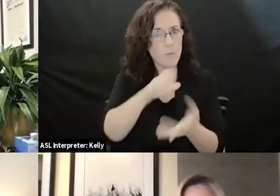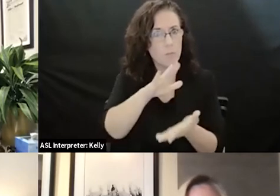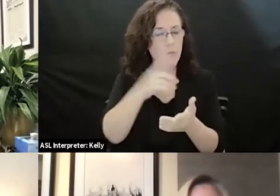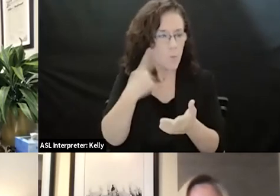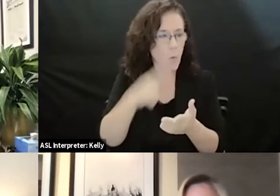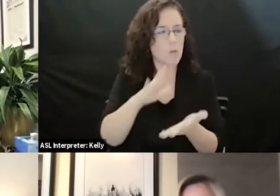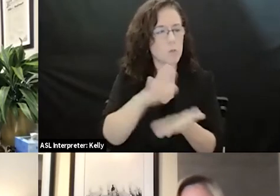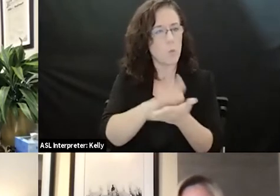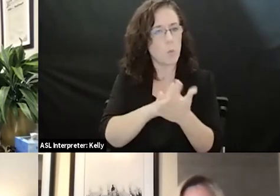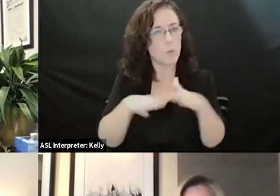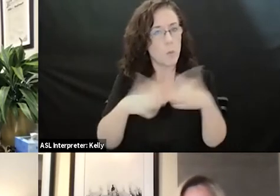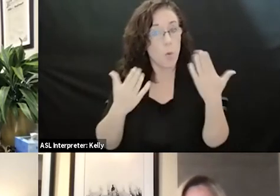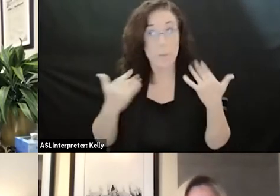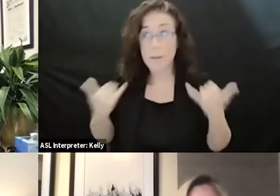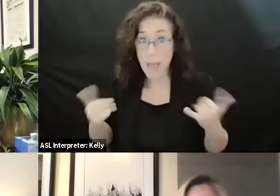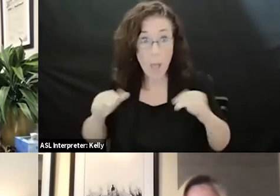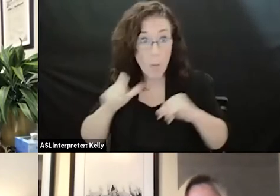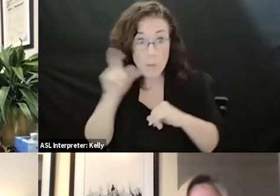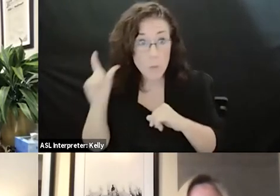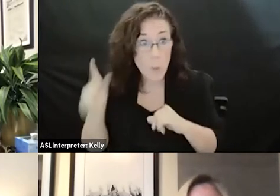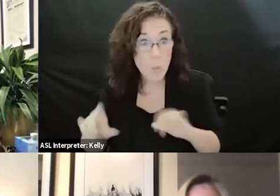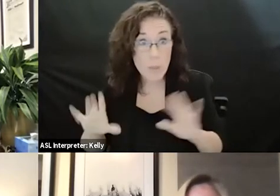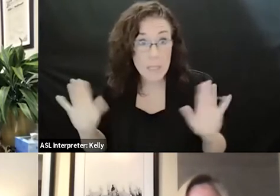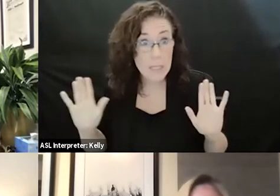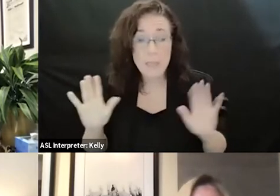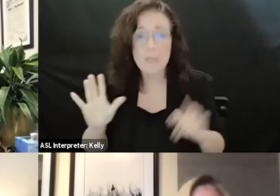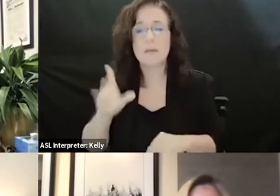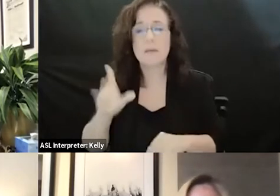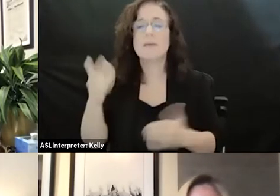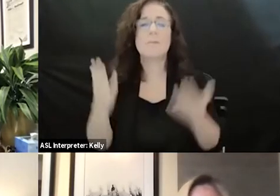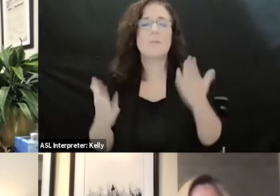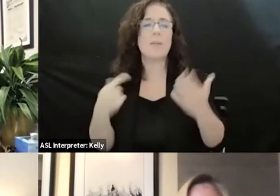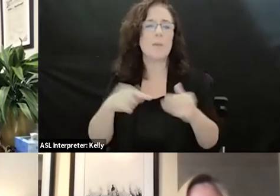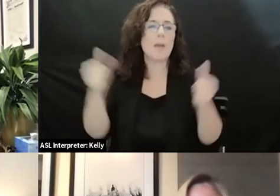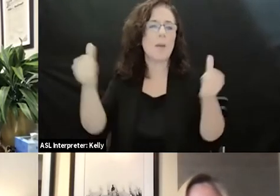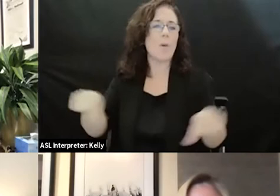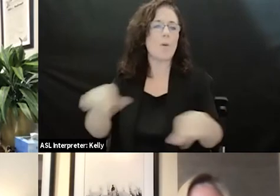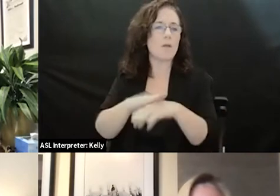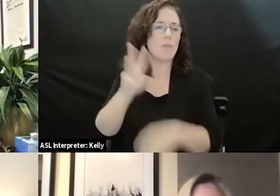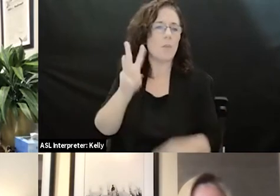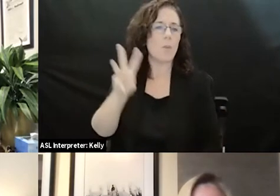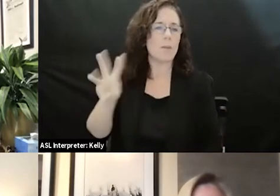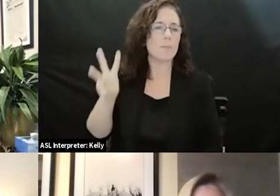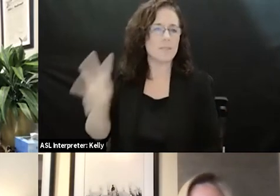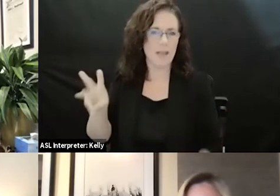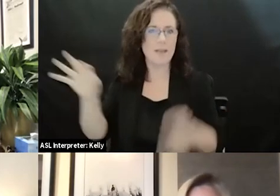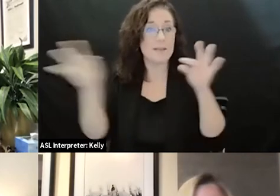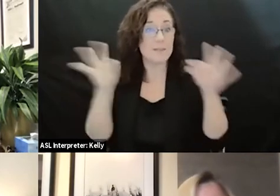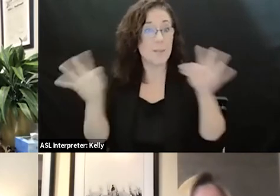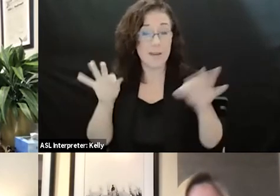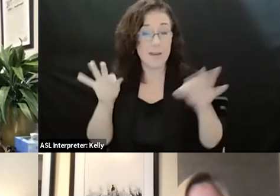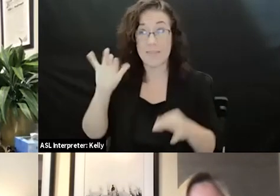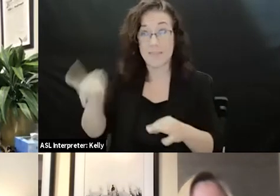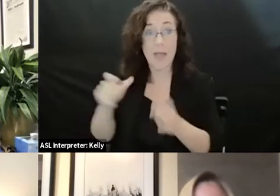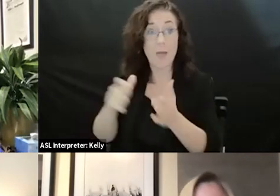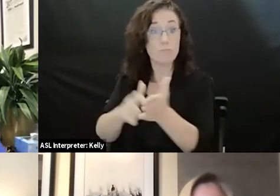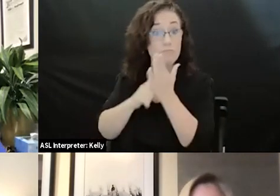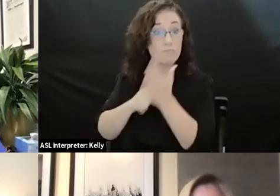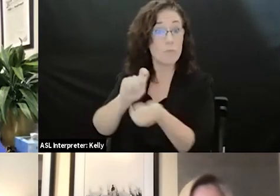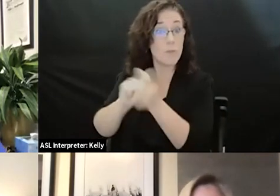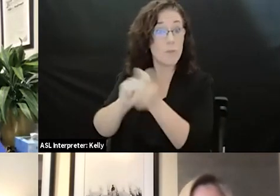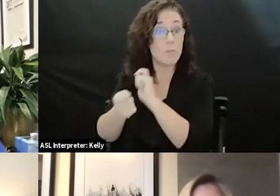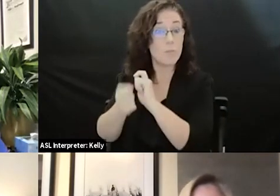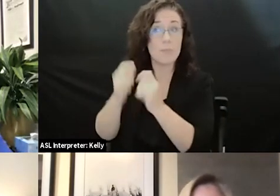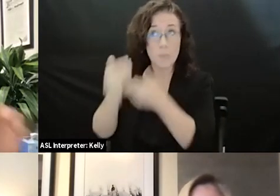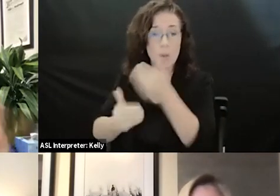perhaps ms barnwell can put something on our website um explaining again that the the process has changed yet again by our